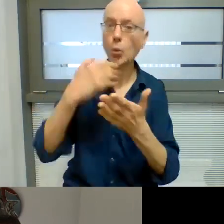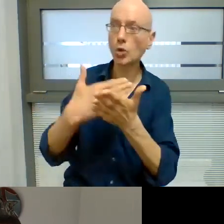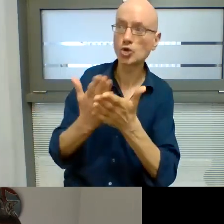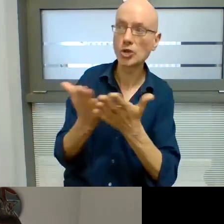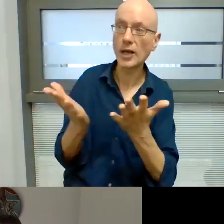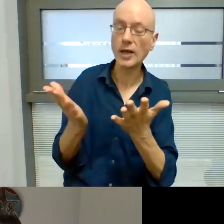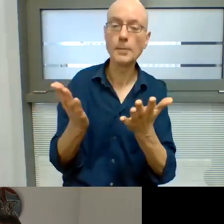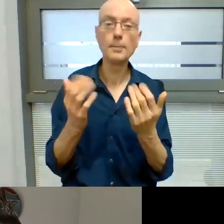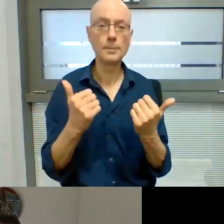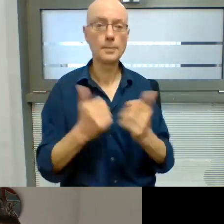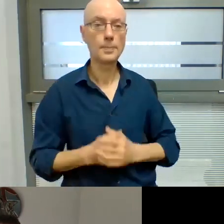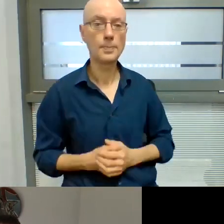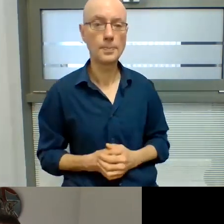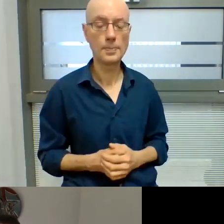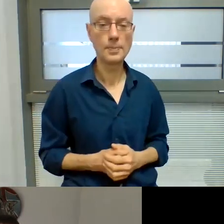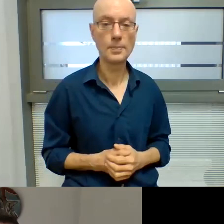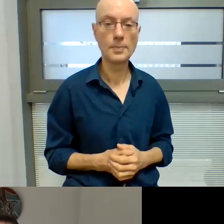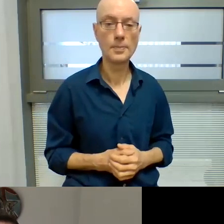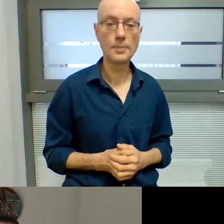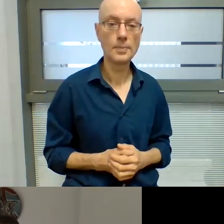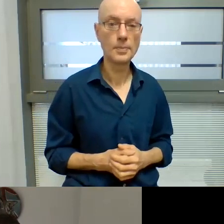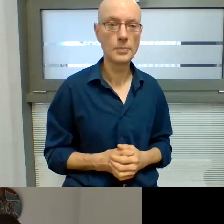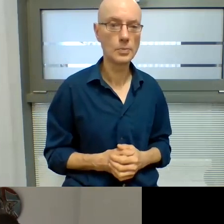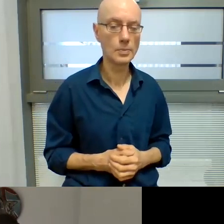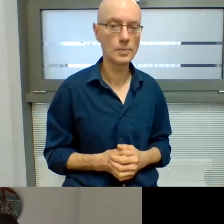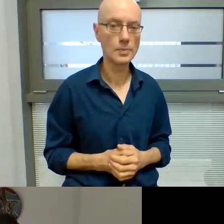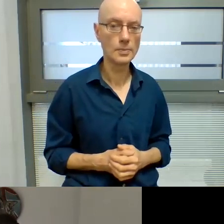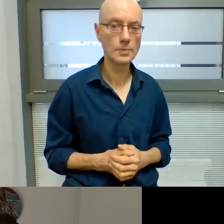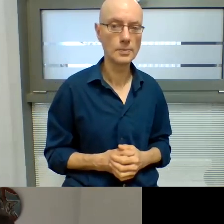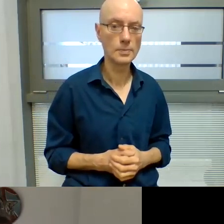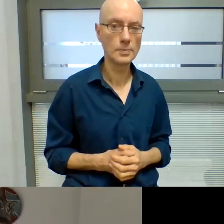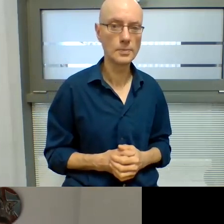Okay, that's fantastic. Great. So when you